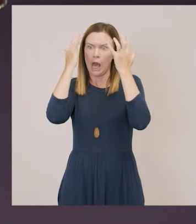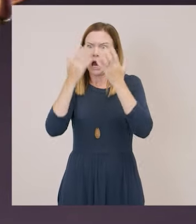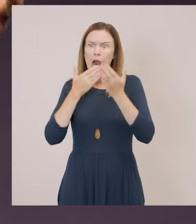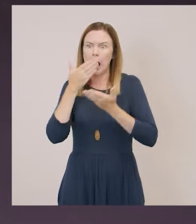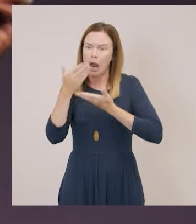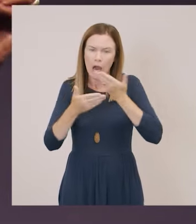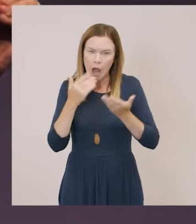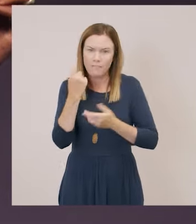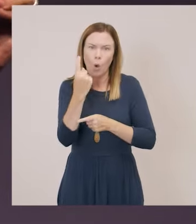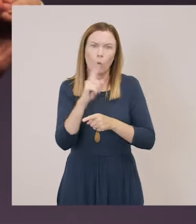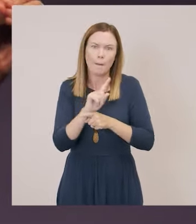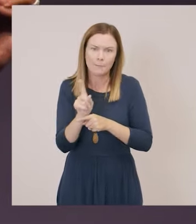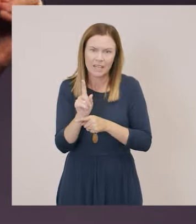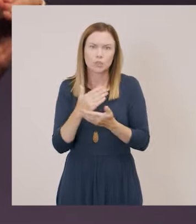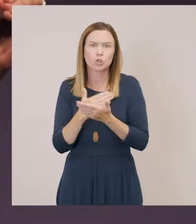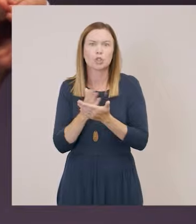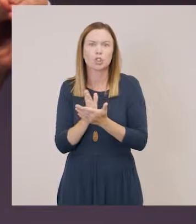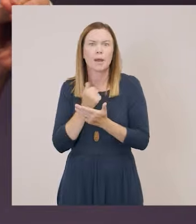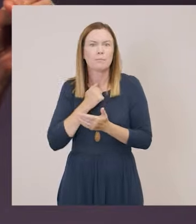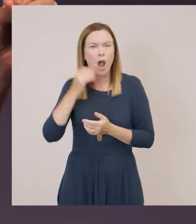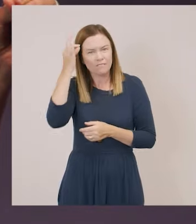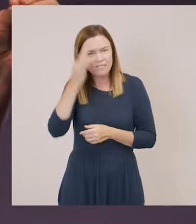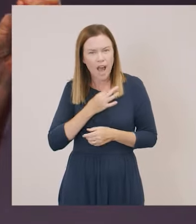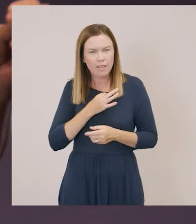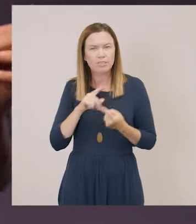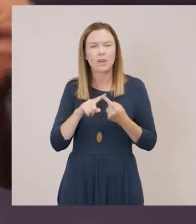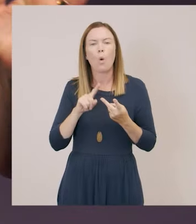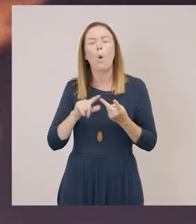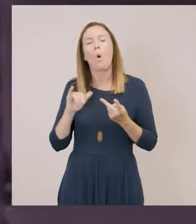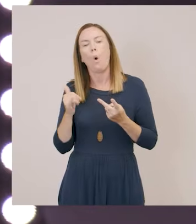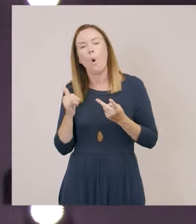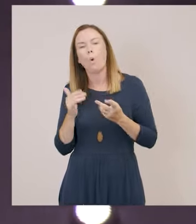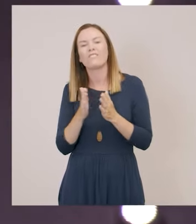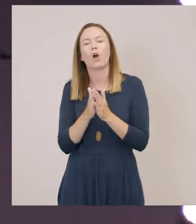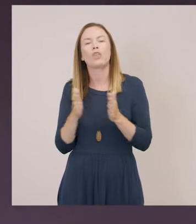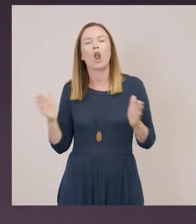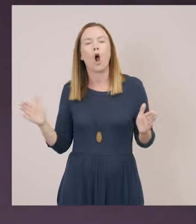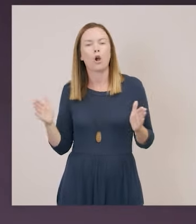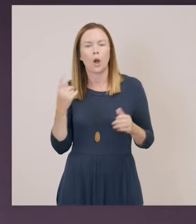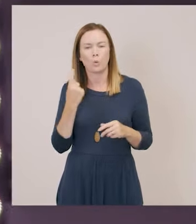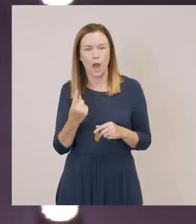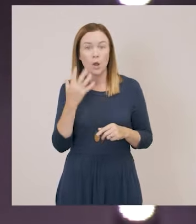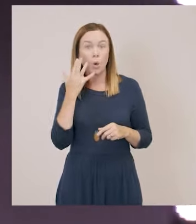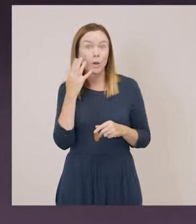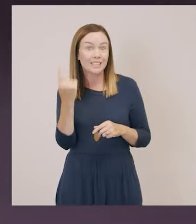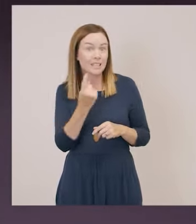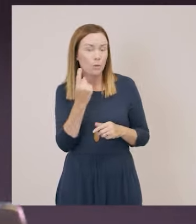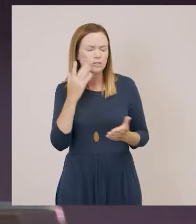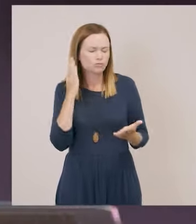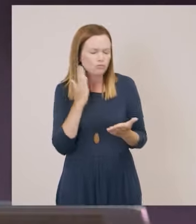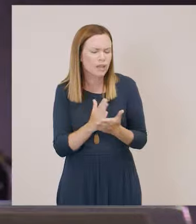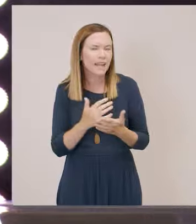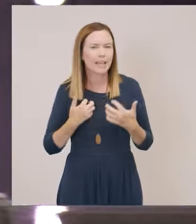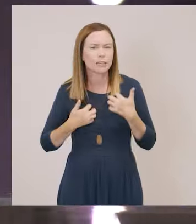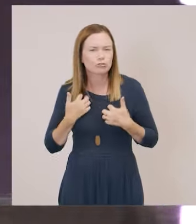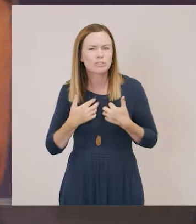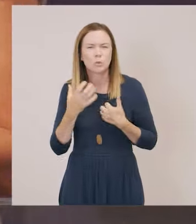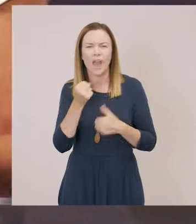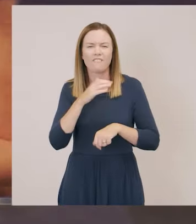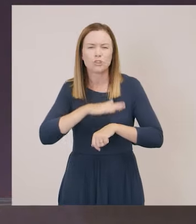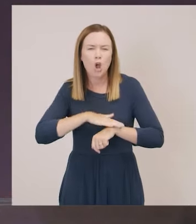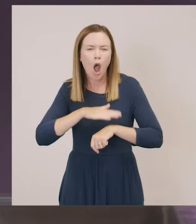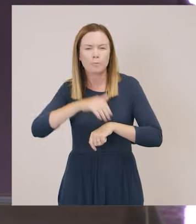in a nutshell? I've got literally 1 minute to share my faith. Or we've got the longer version of our testimony when someone's actually genuinely interested and we've got